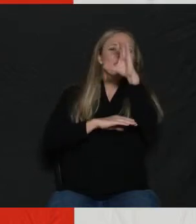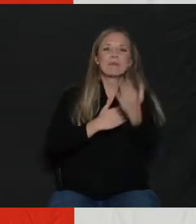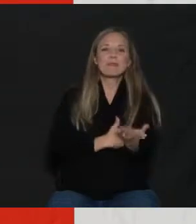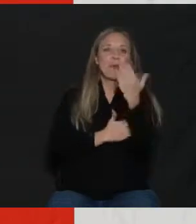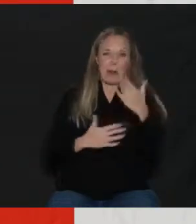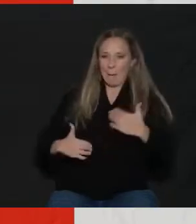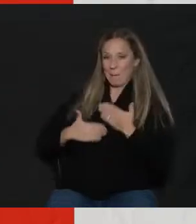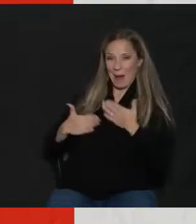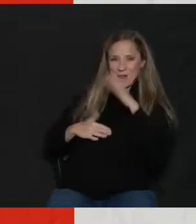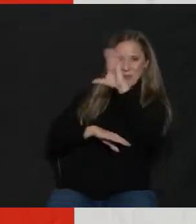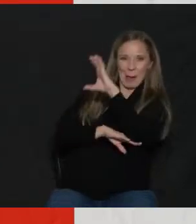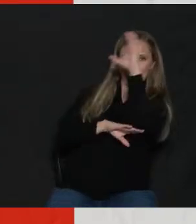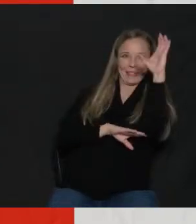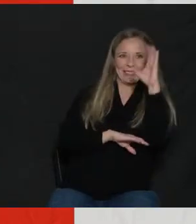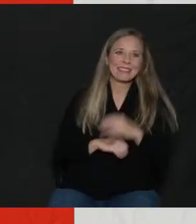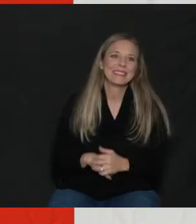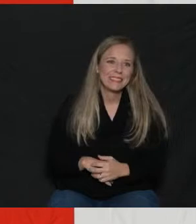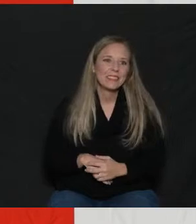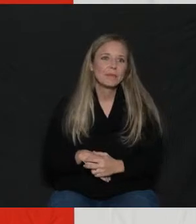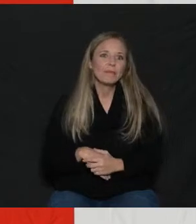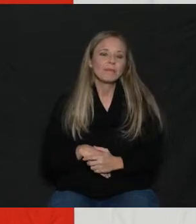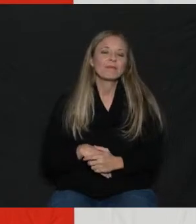Christmas.